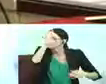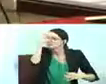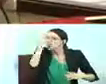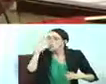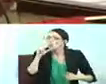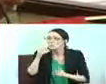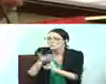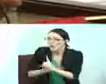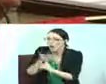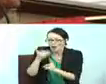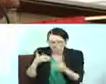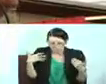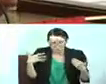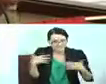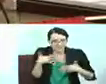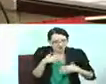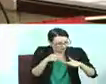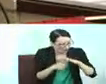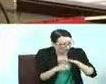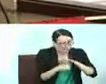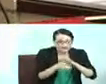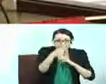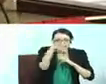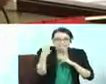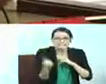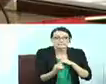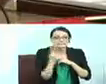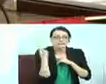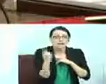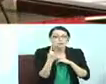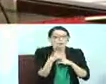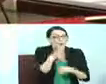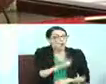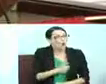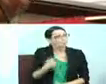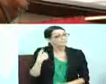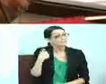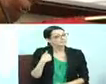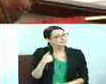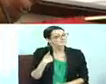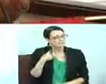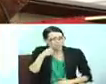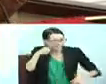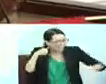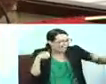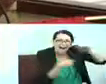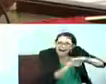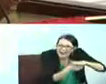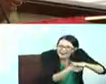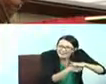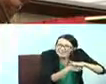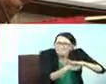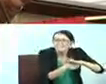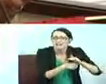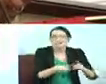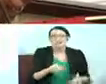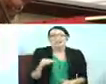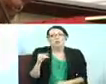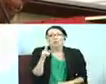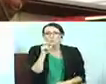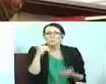are, scared. Because somebody as old as I am is hiding who I